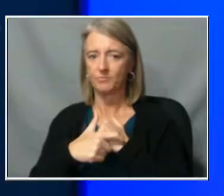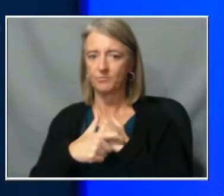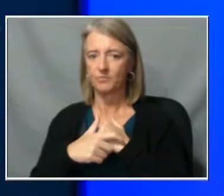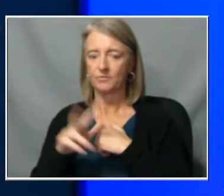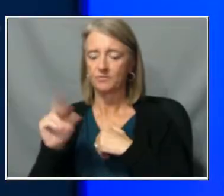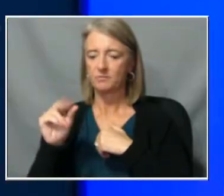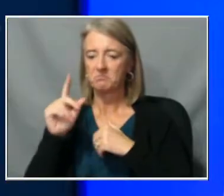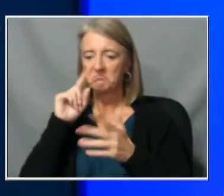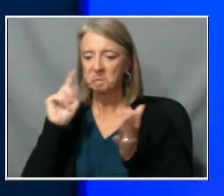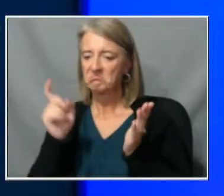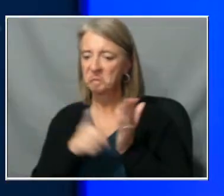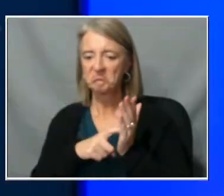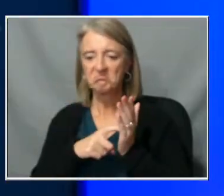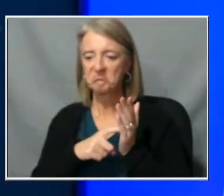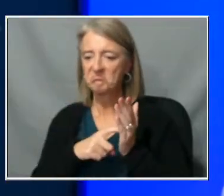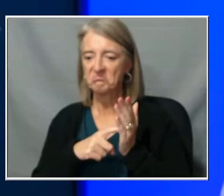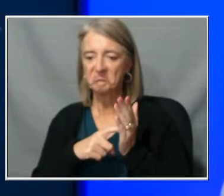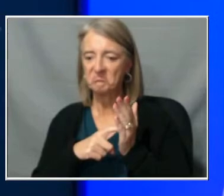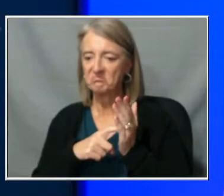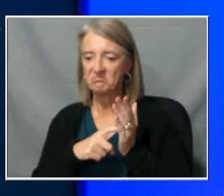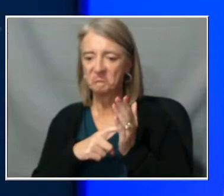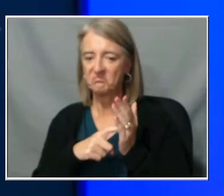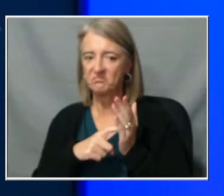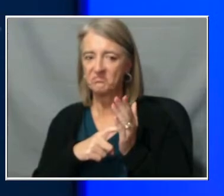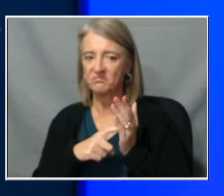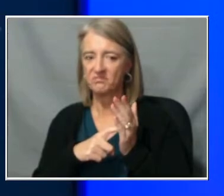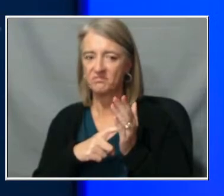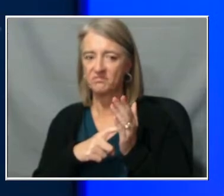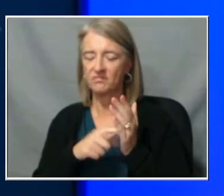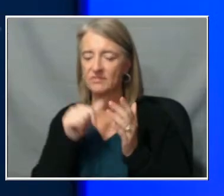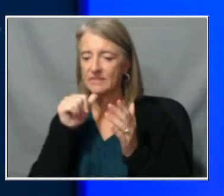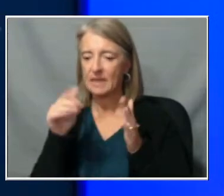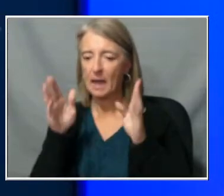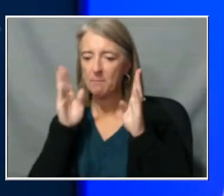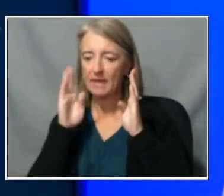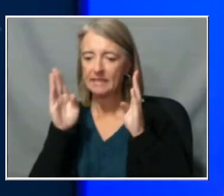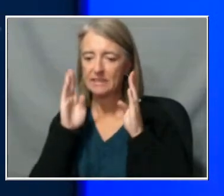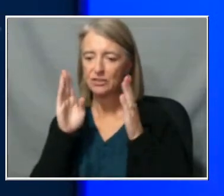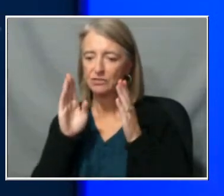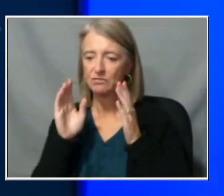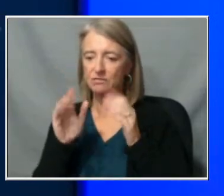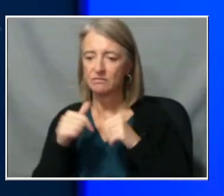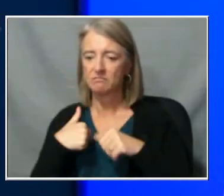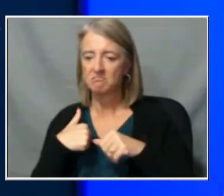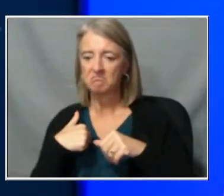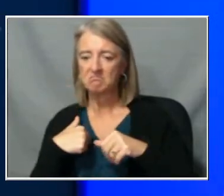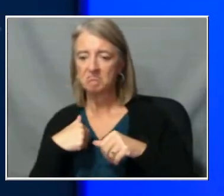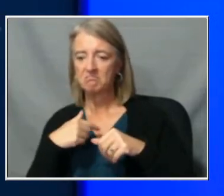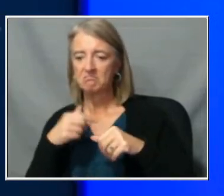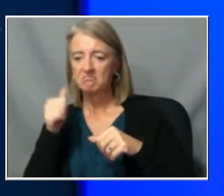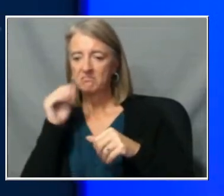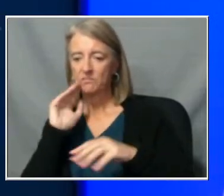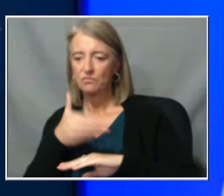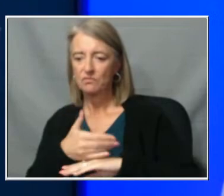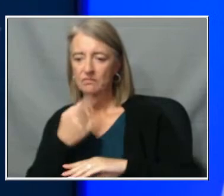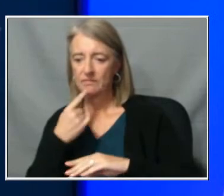it. Maybe it's there, and I haven't paid attention to it. And I haven't noticed it. No, I really haven't.